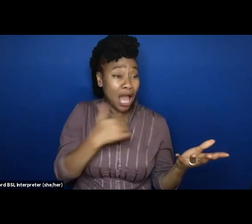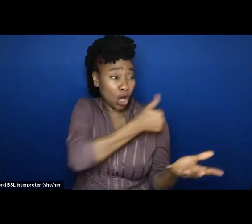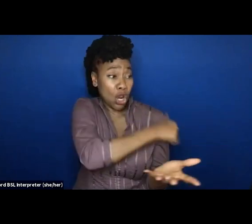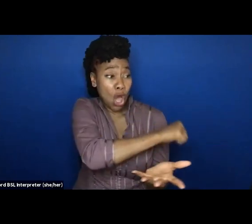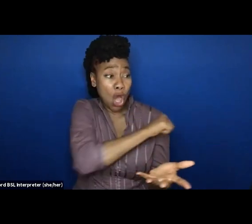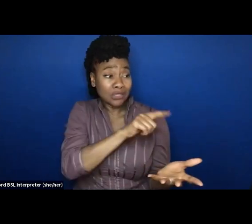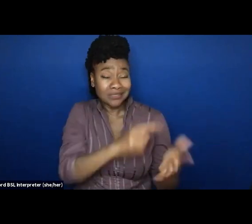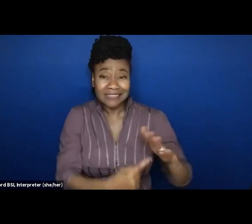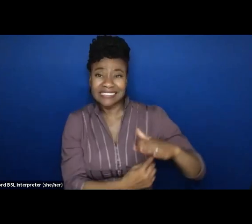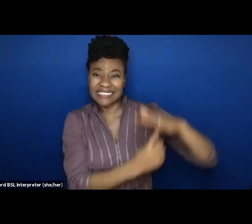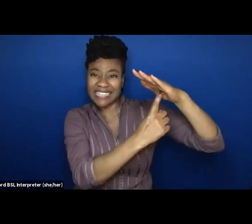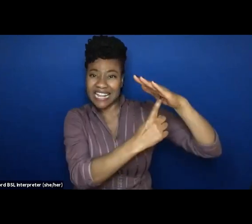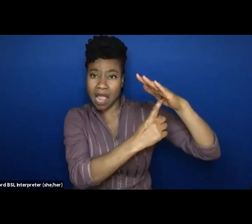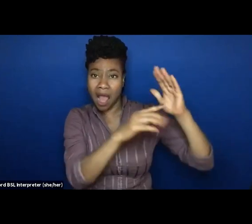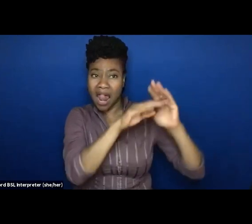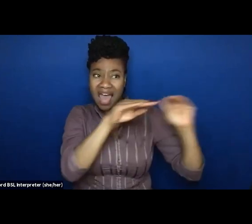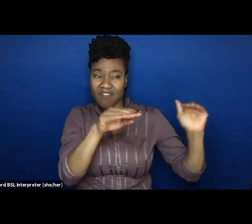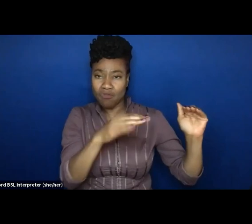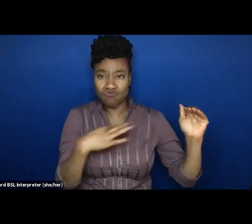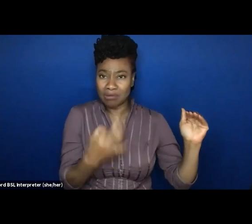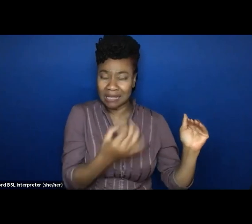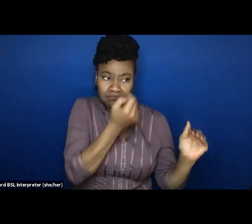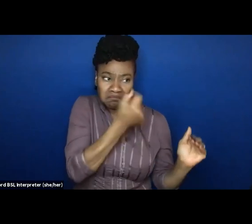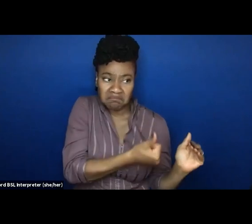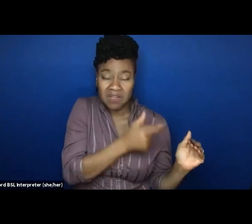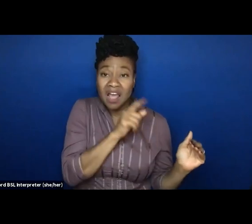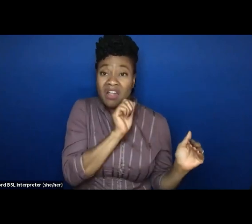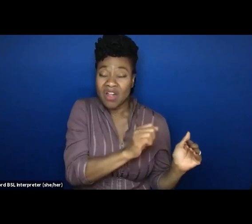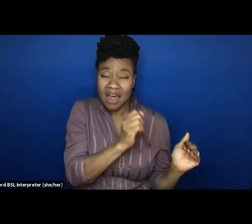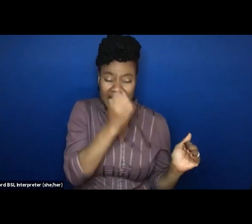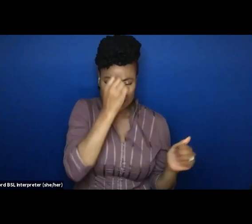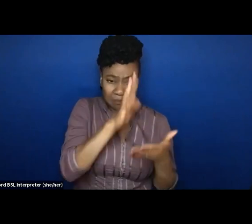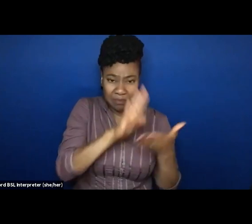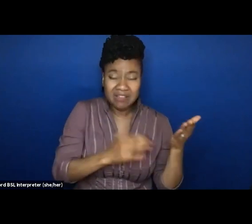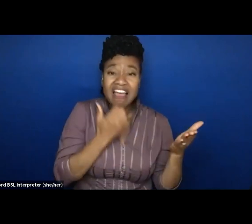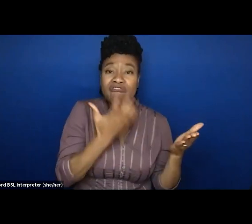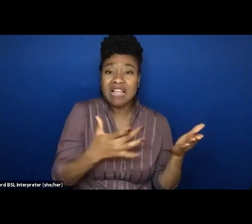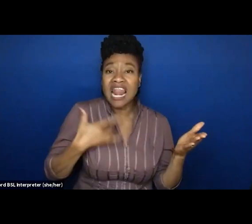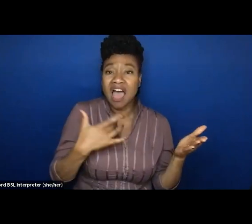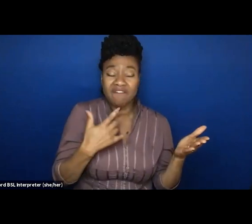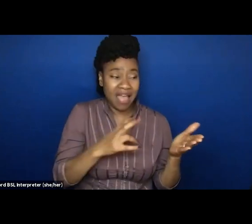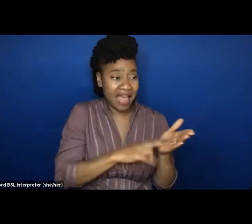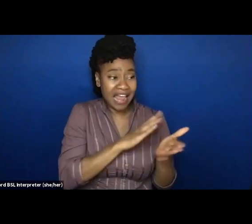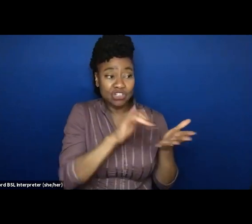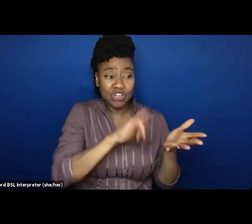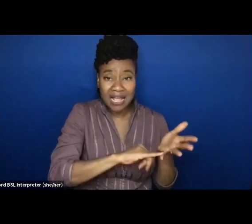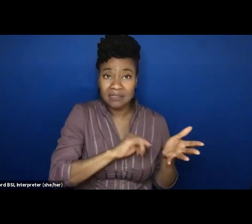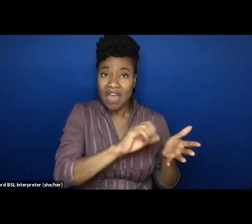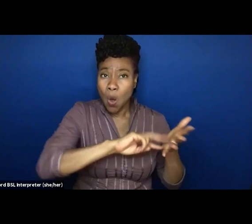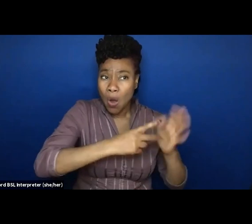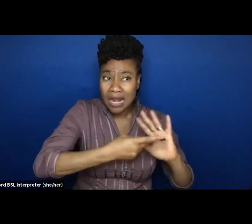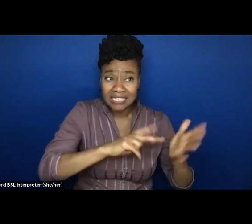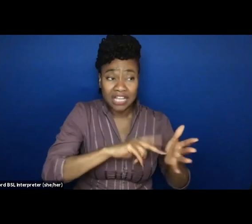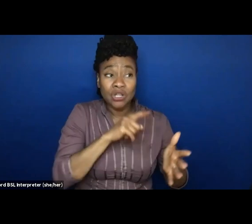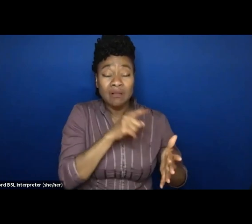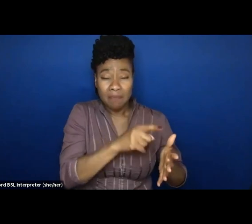senior levels, have measurably worse day-to-day experiences of life in the NHS organisations, and have many more